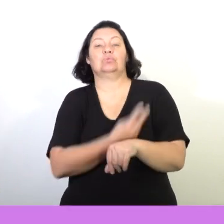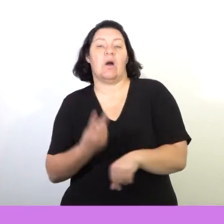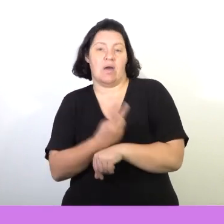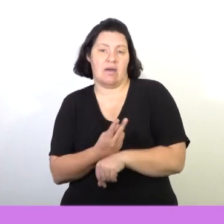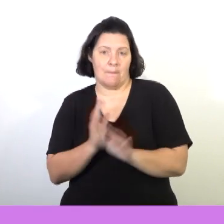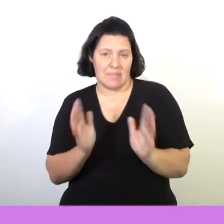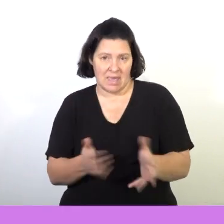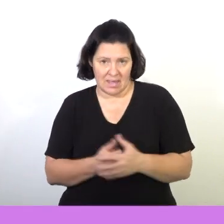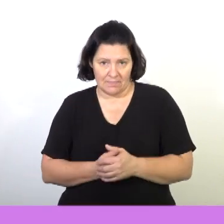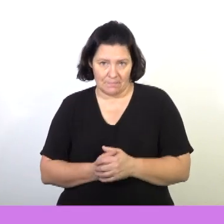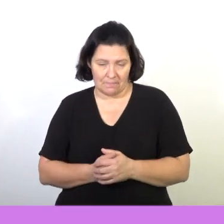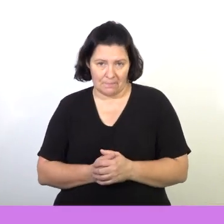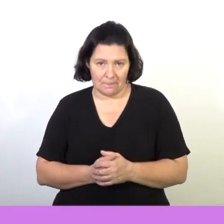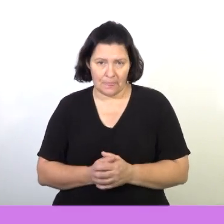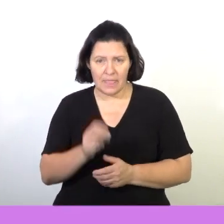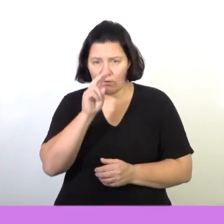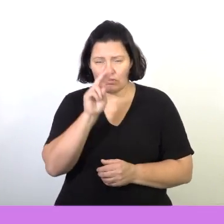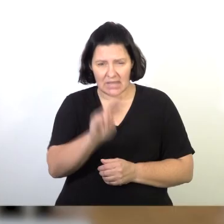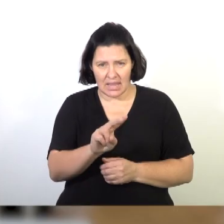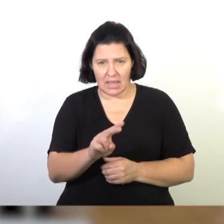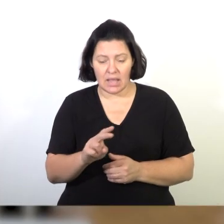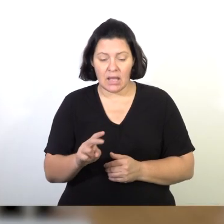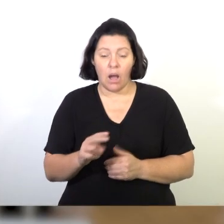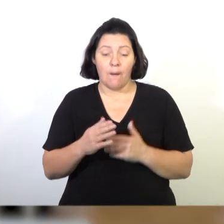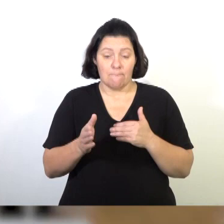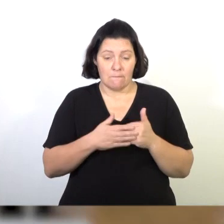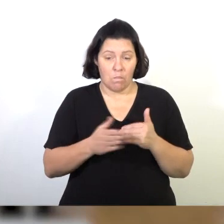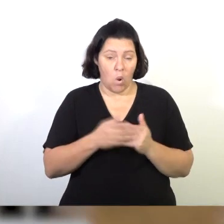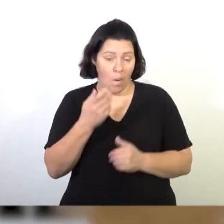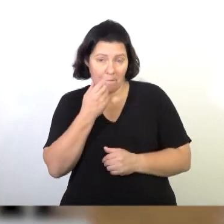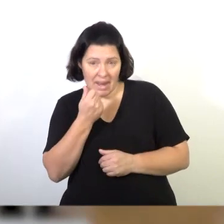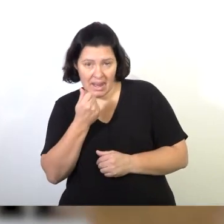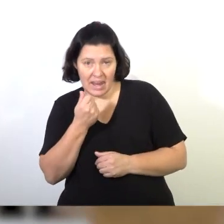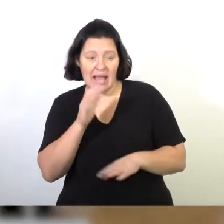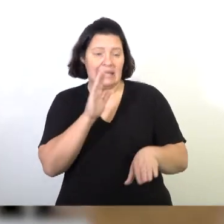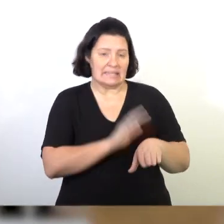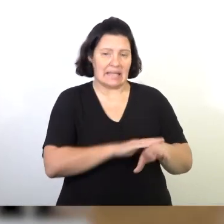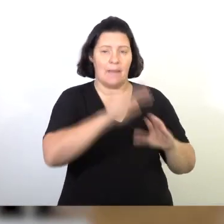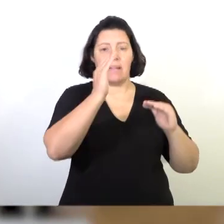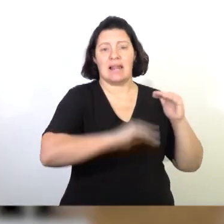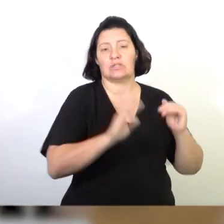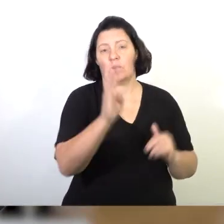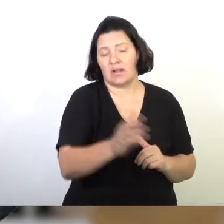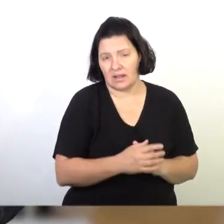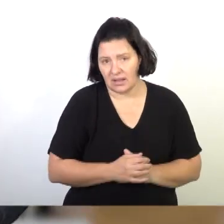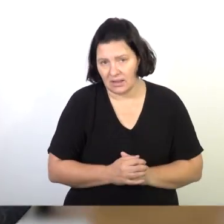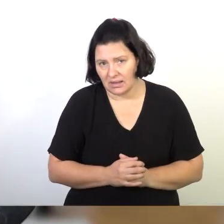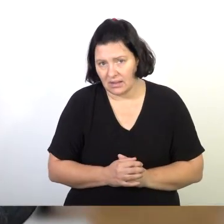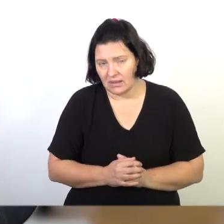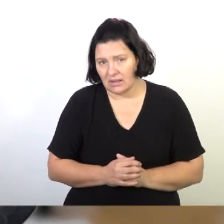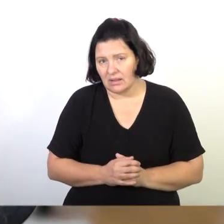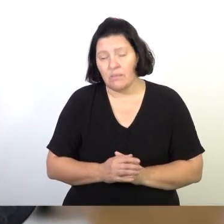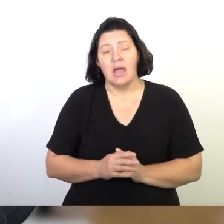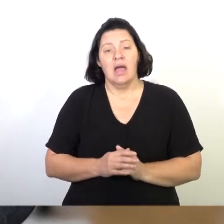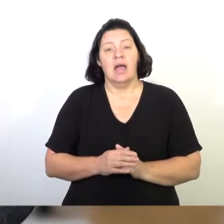2 hours. So you can see that the more men are, the lesser time they will take. And it